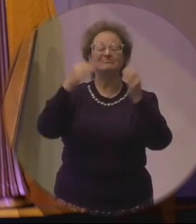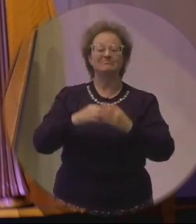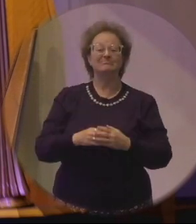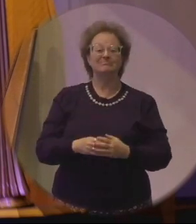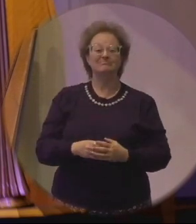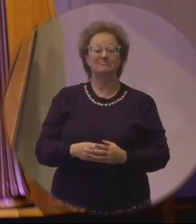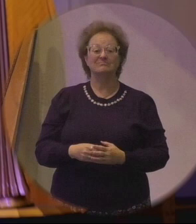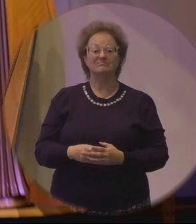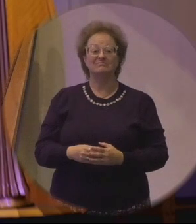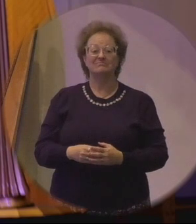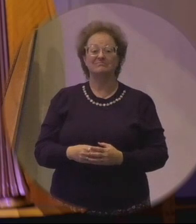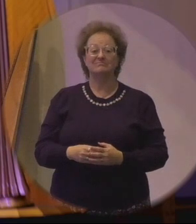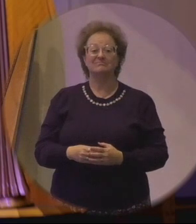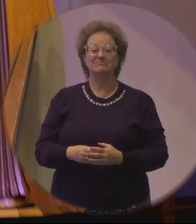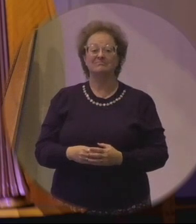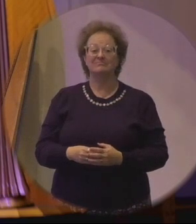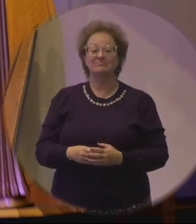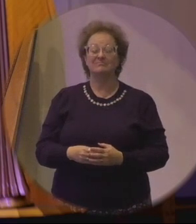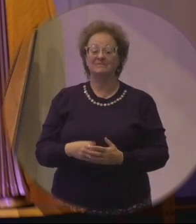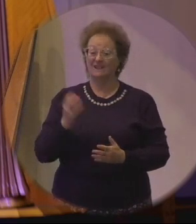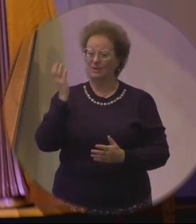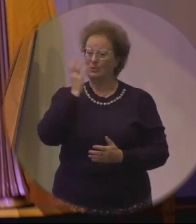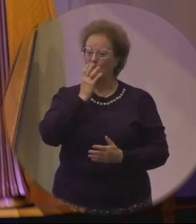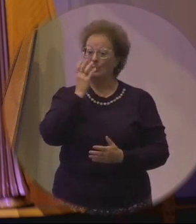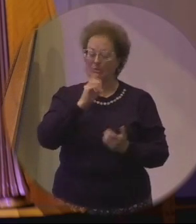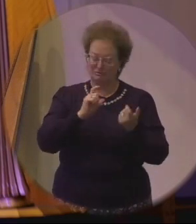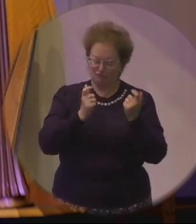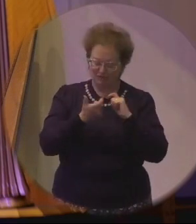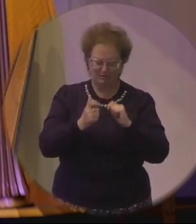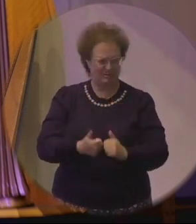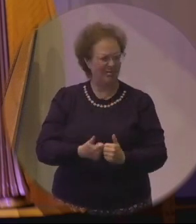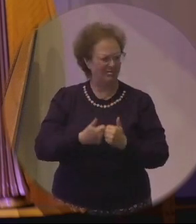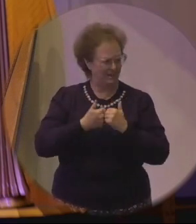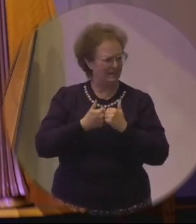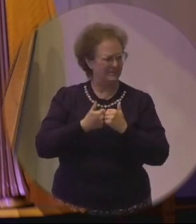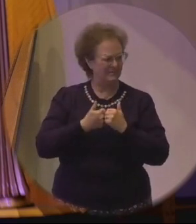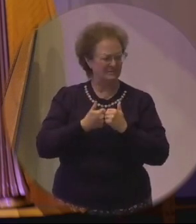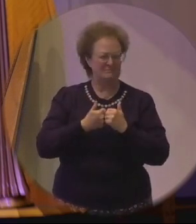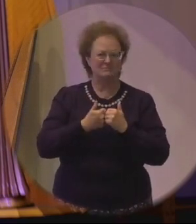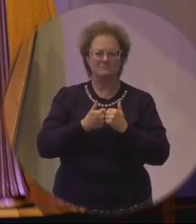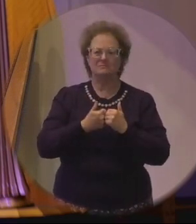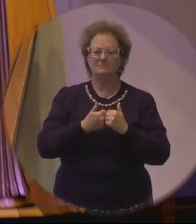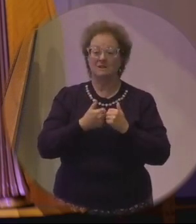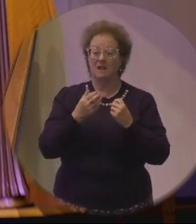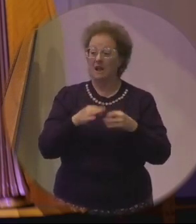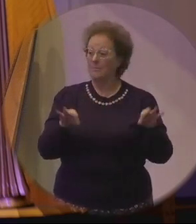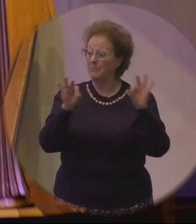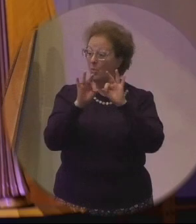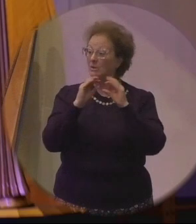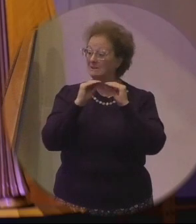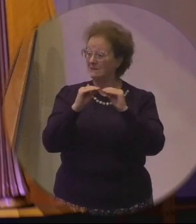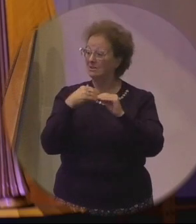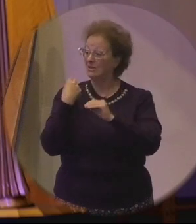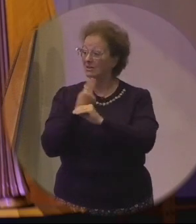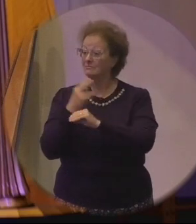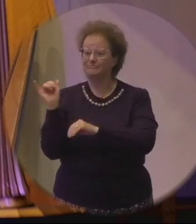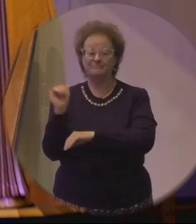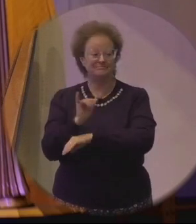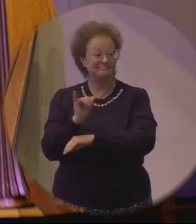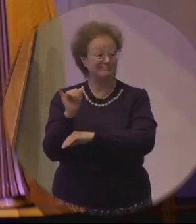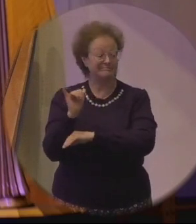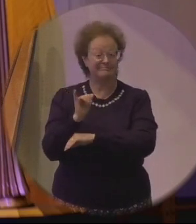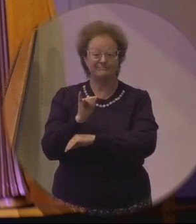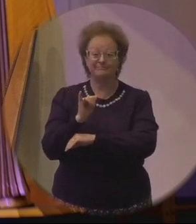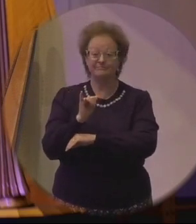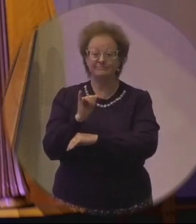and Nathanael had with Jesus were amazing, and they changed their lives. And they've got a lot of important things to teach us today. I talked about